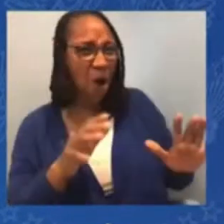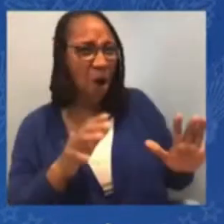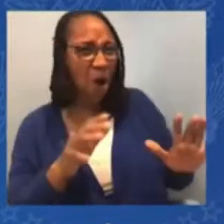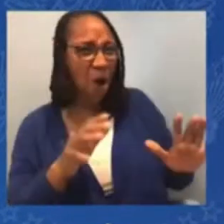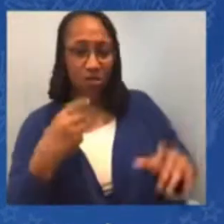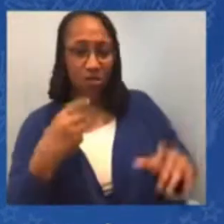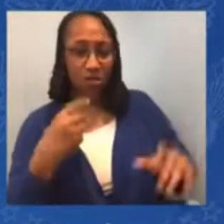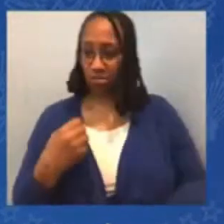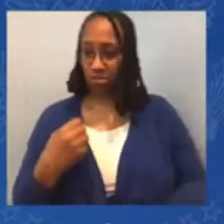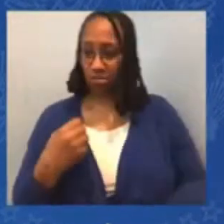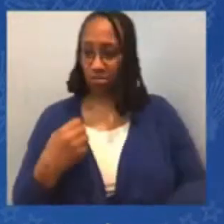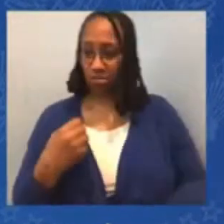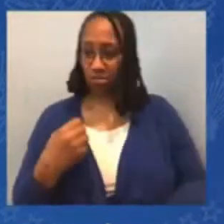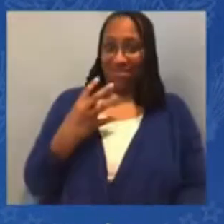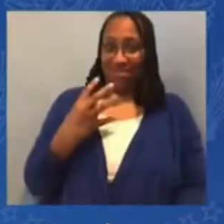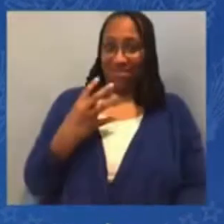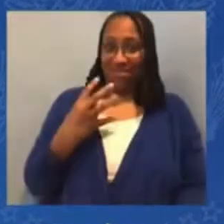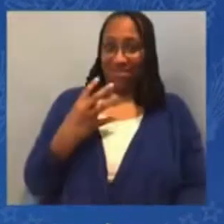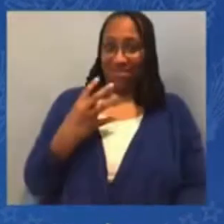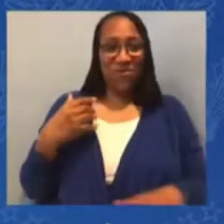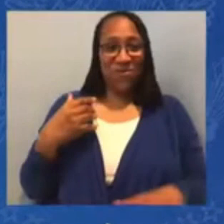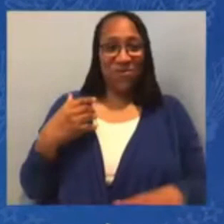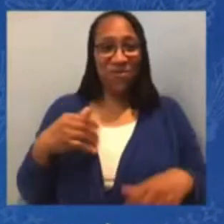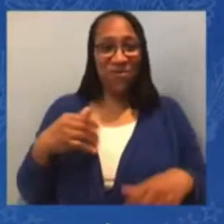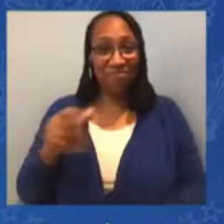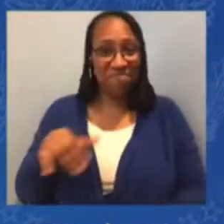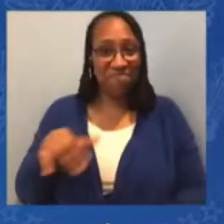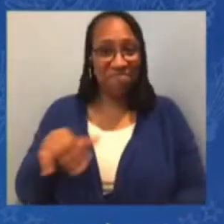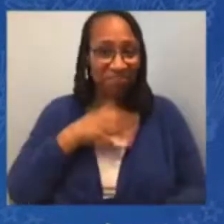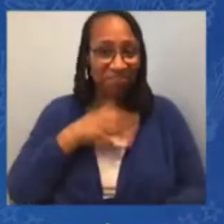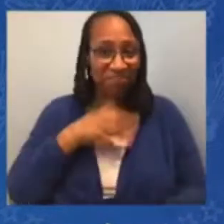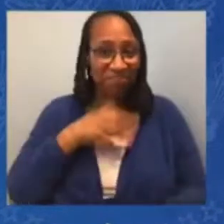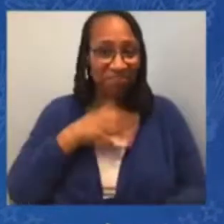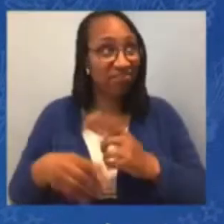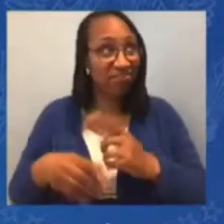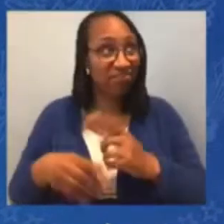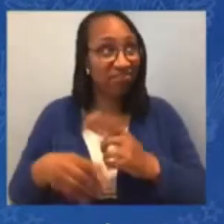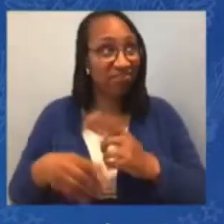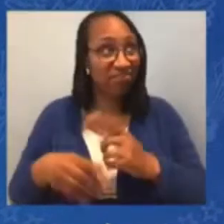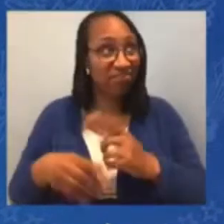never. We have a rational policy. Folks,